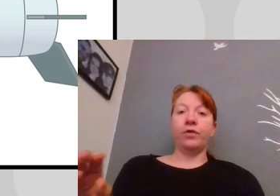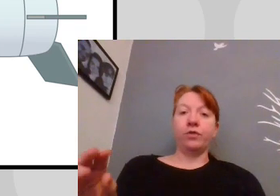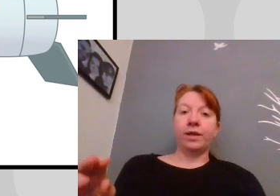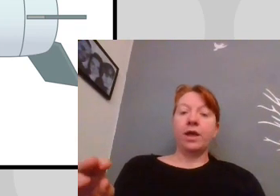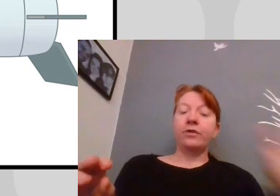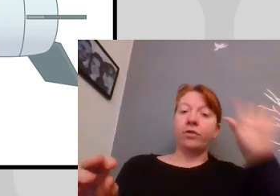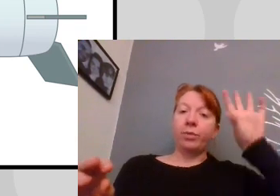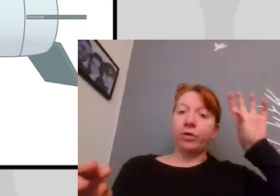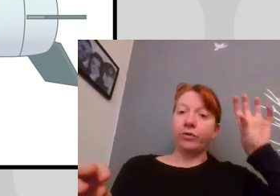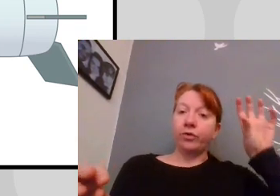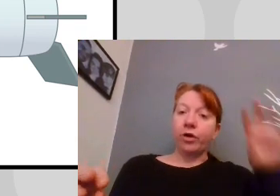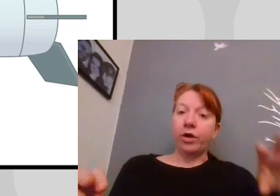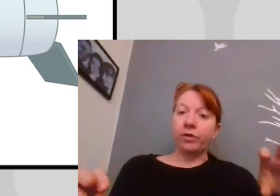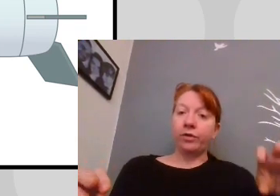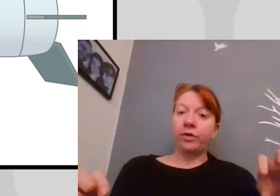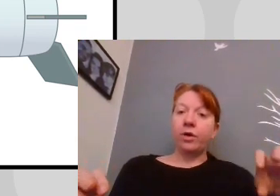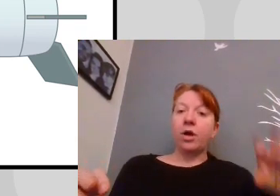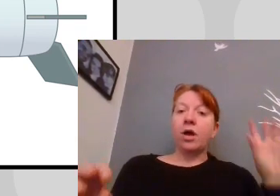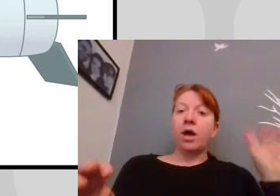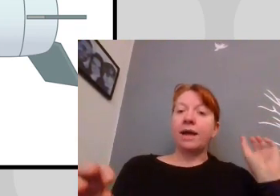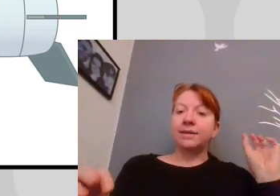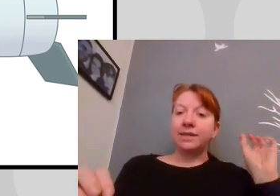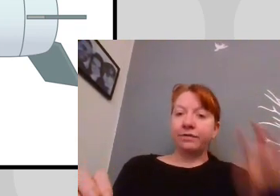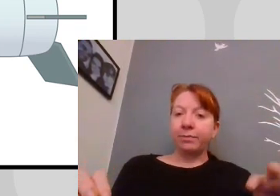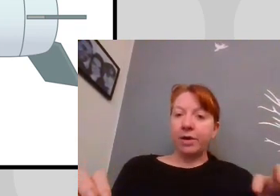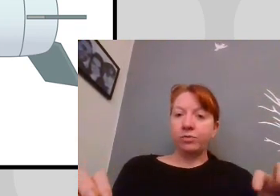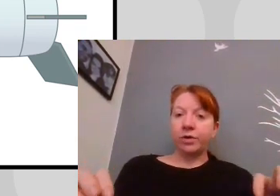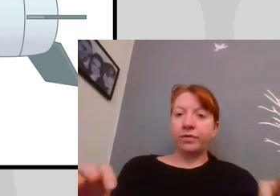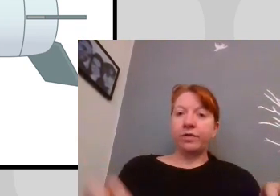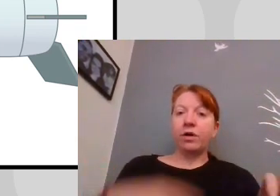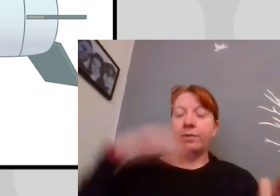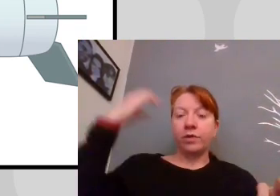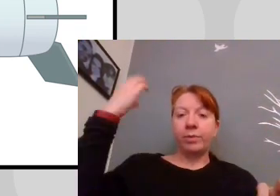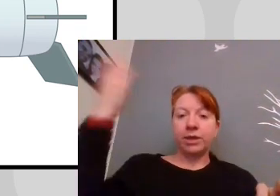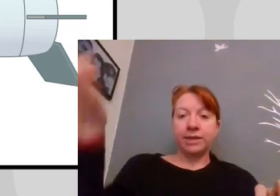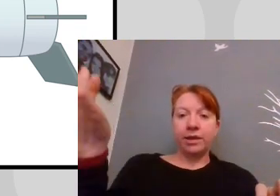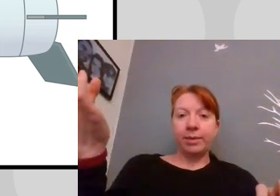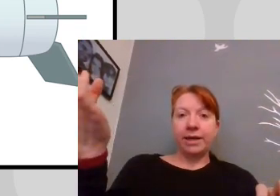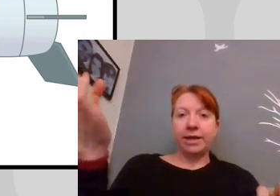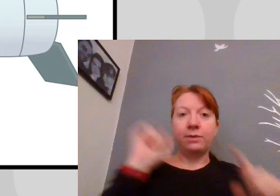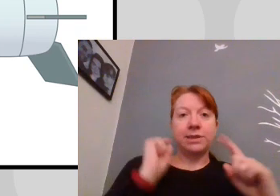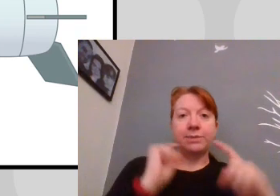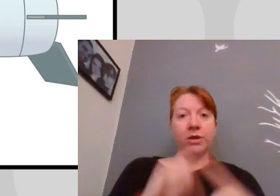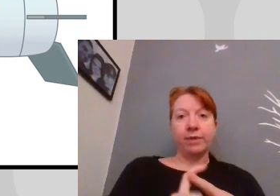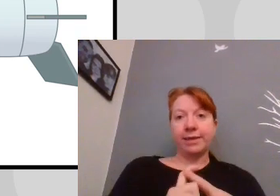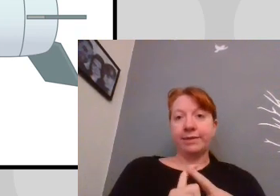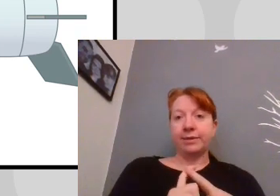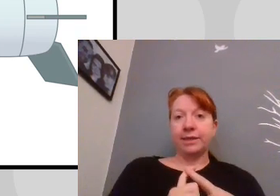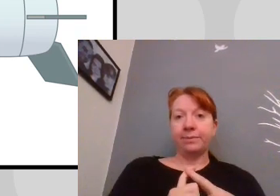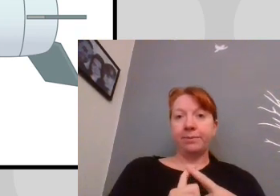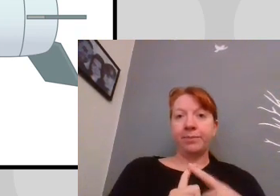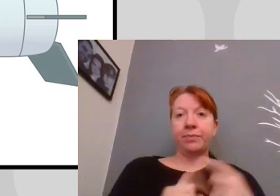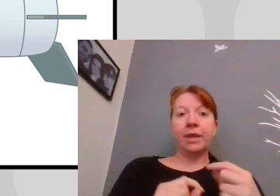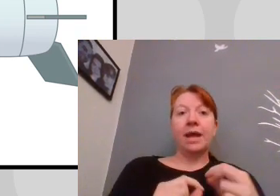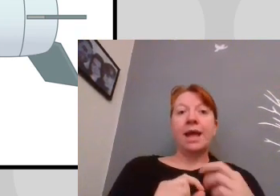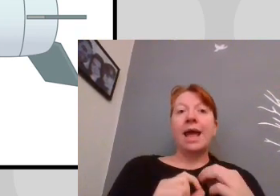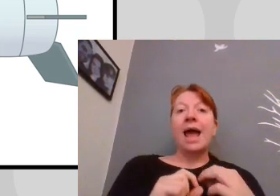someone off the train. So the person on Earth had a different measurement of the time to the person in the plane. That was special